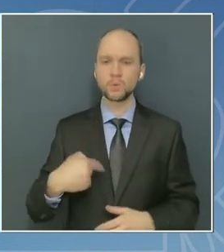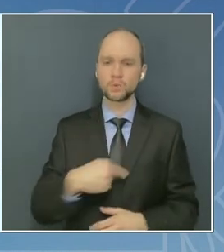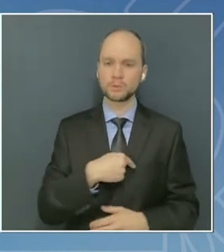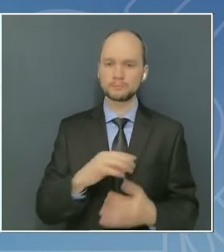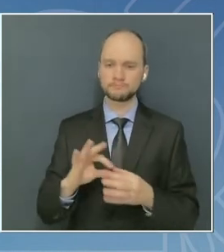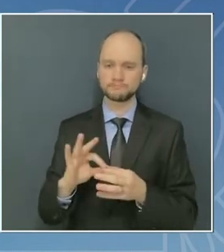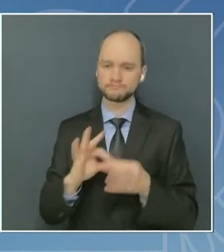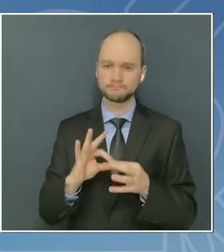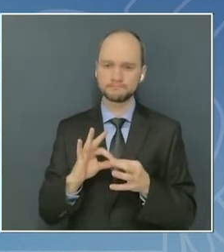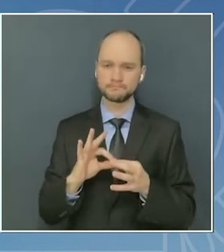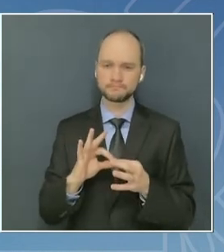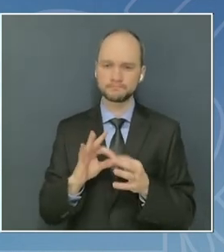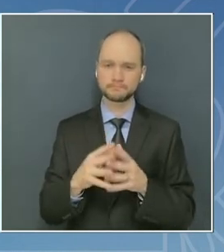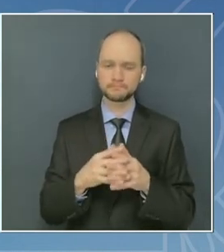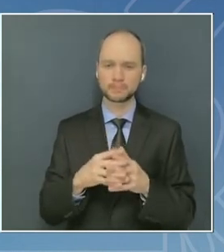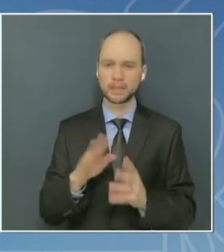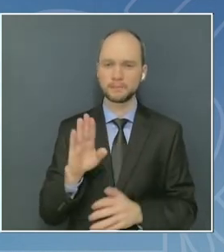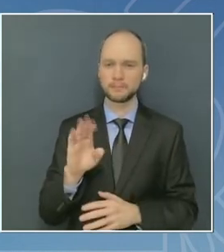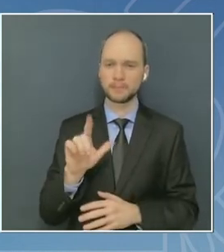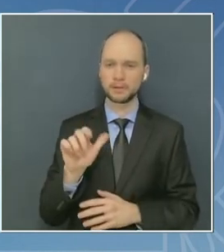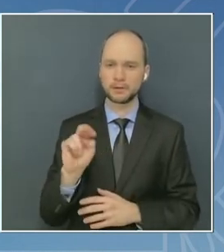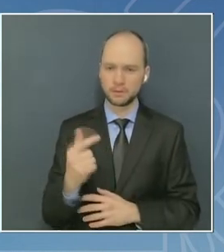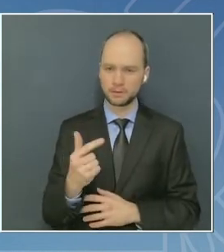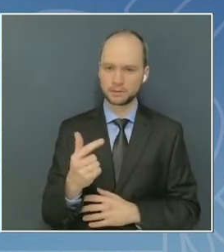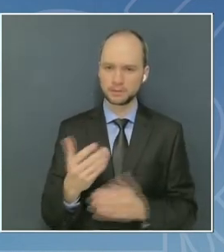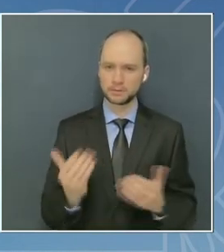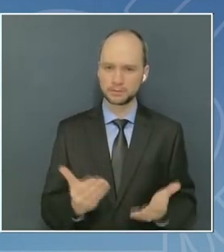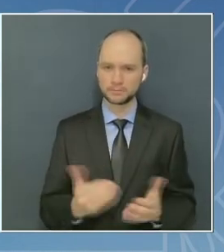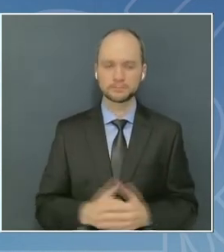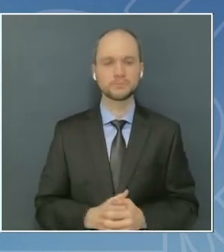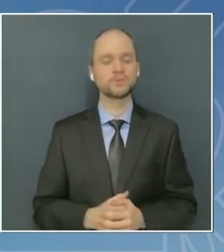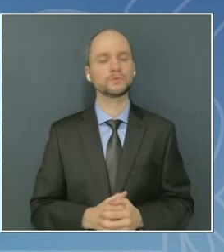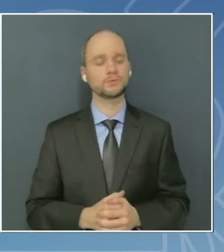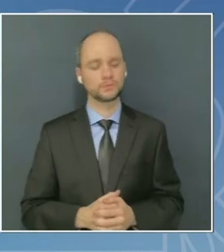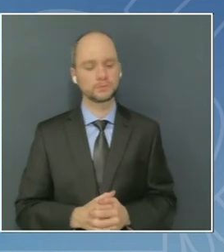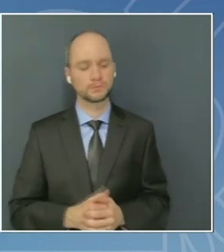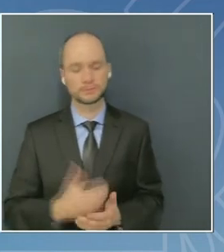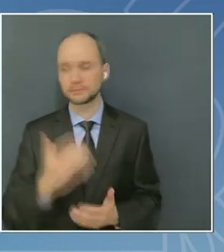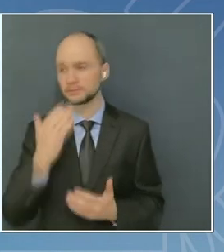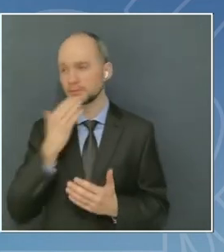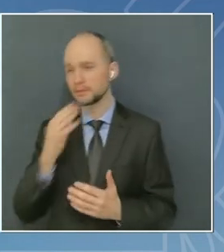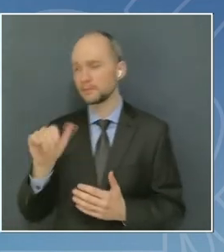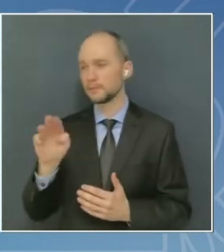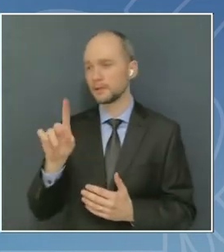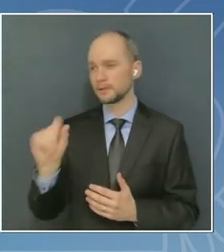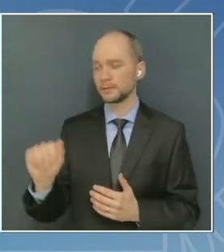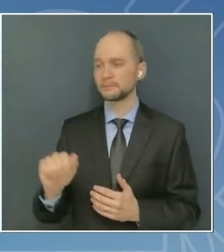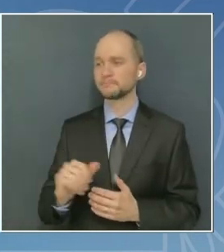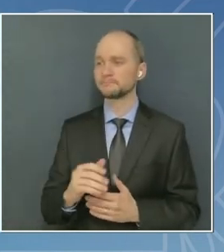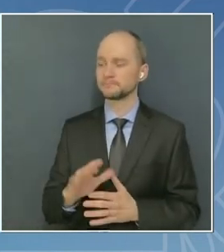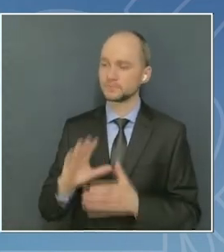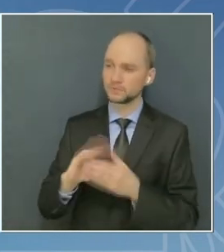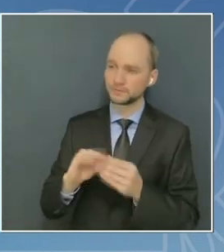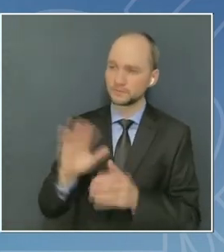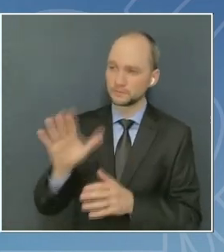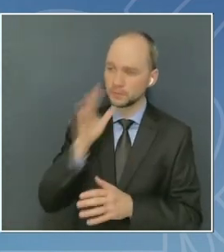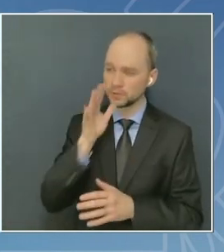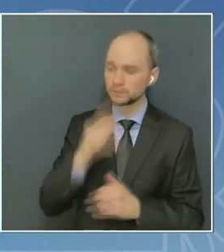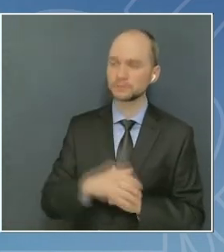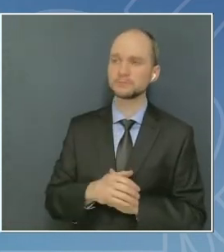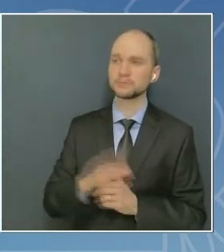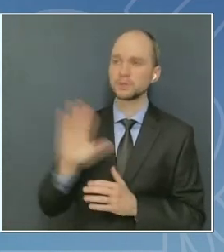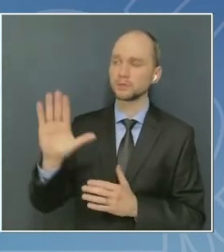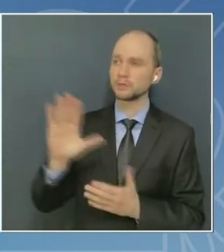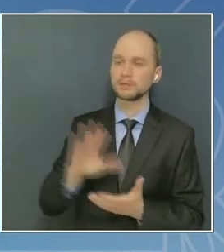So much, Amanda. Such an incredible story. And thank you for sharing the stories with your mother and her life lessons.